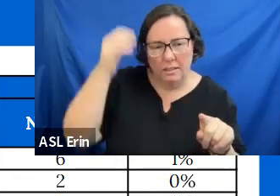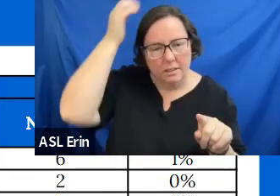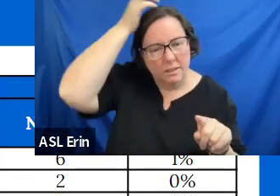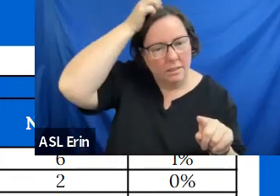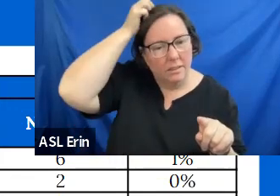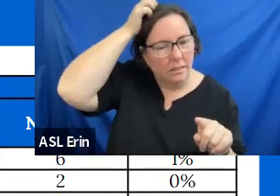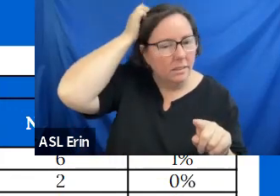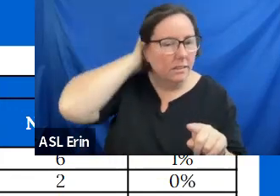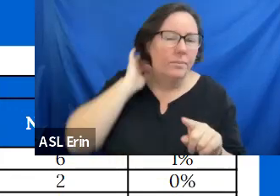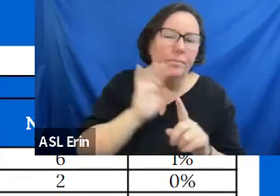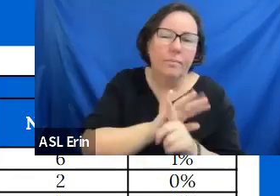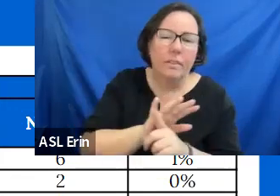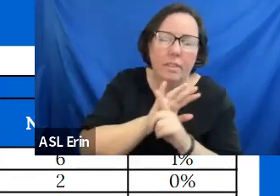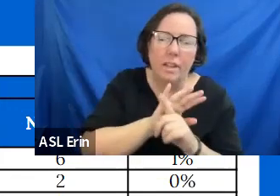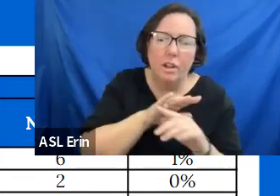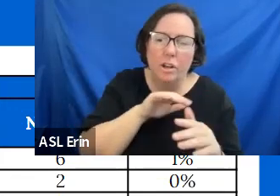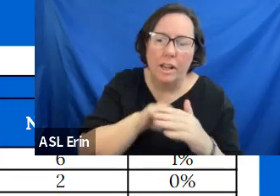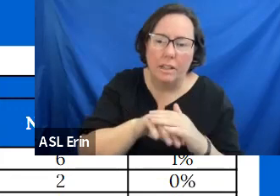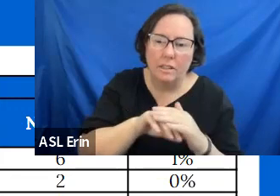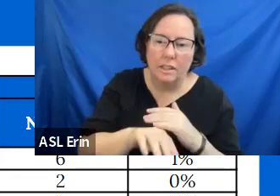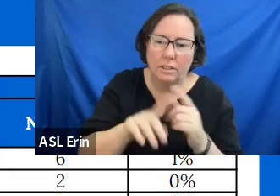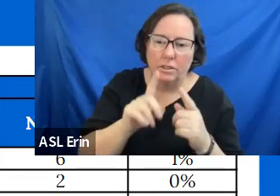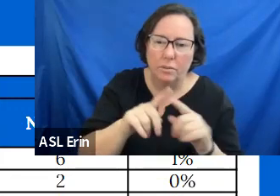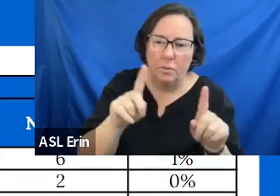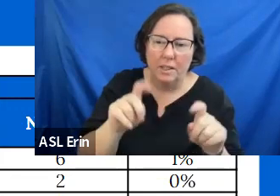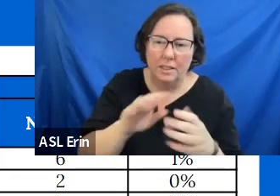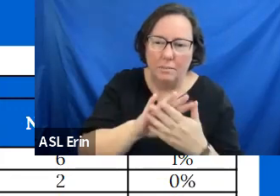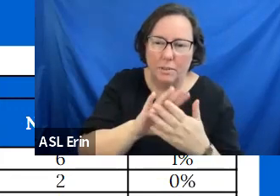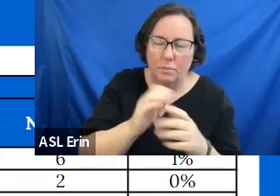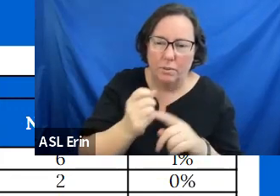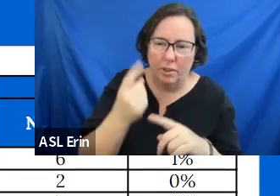their access to the